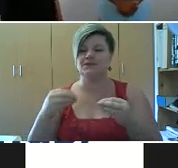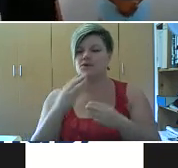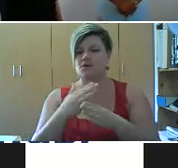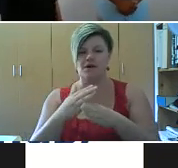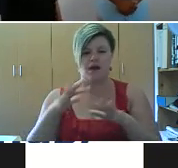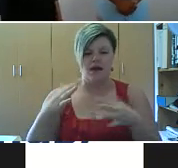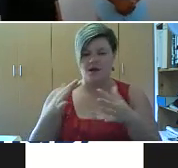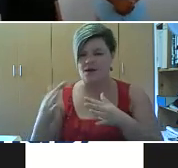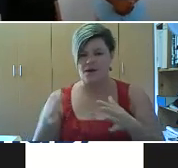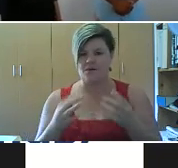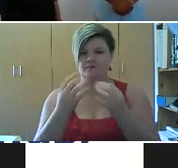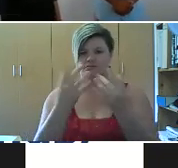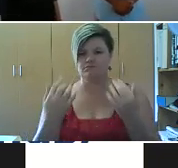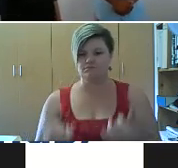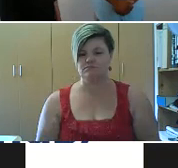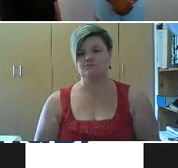out.